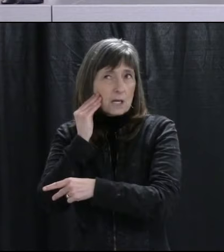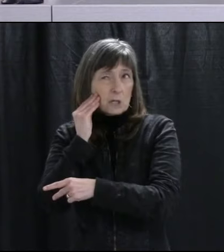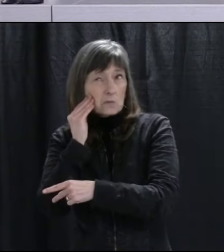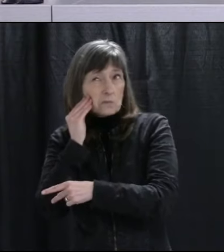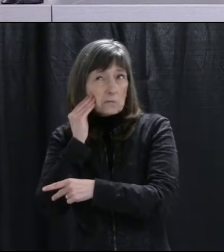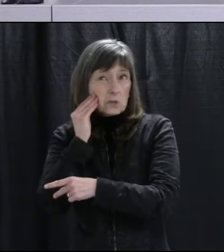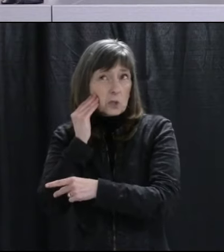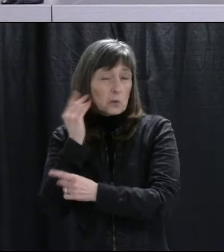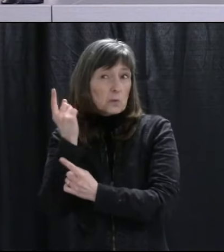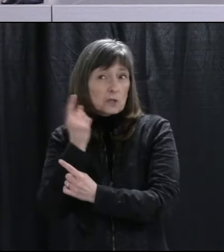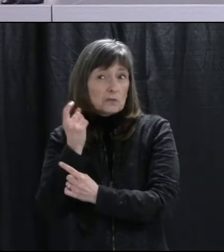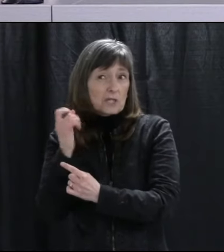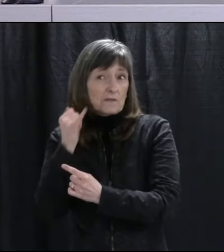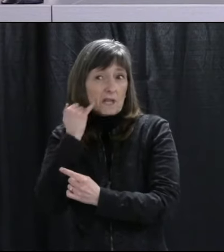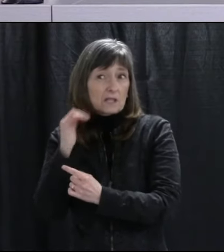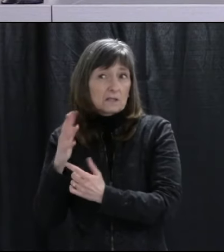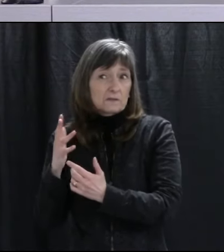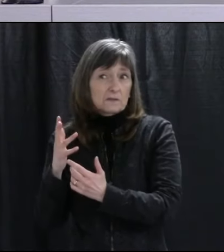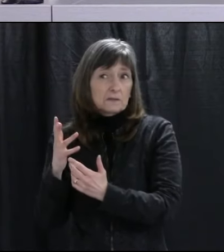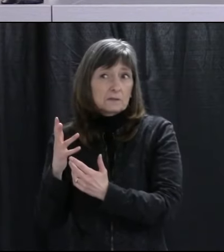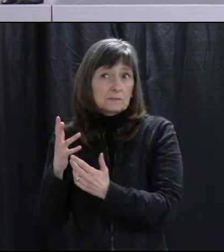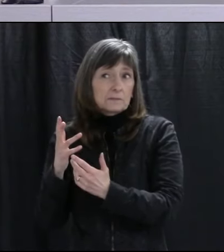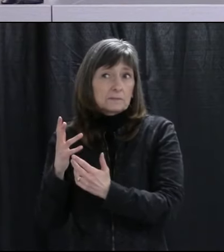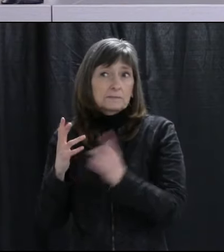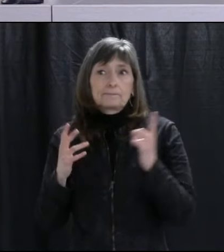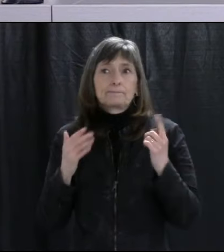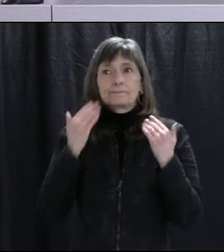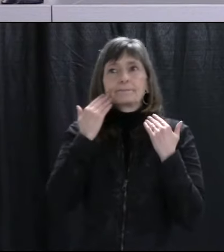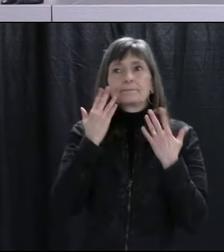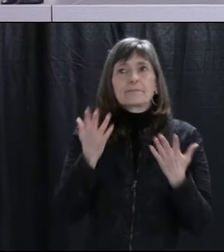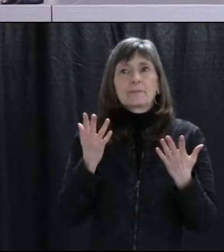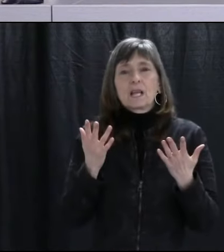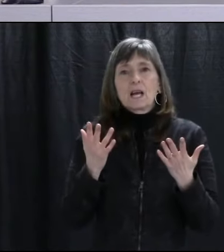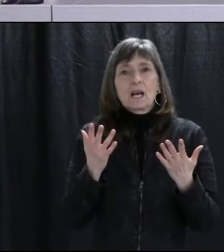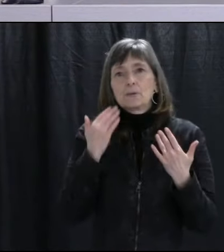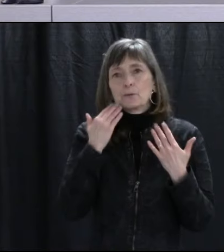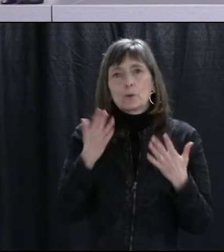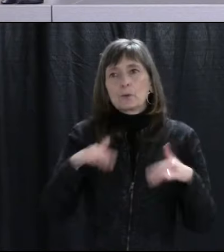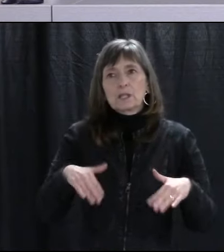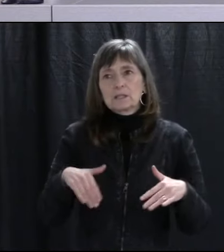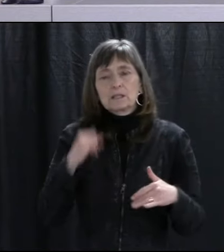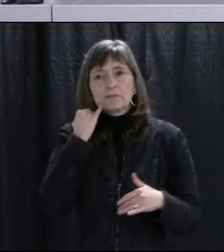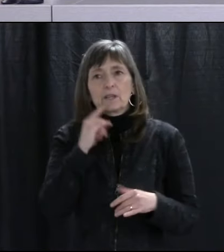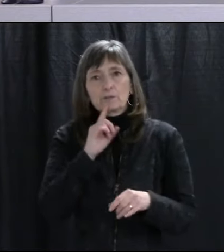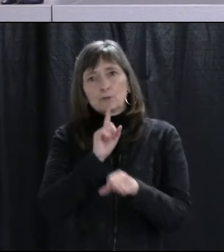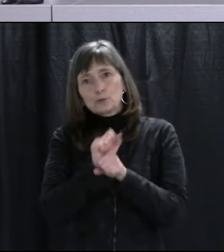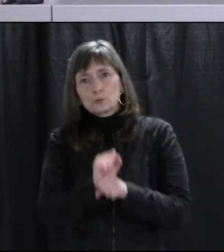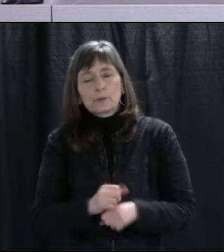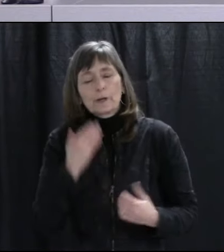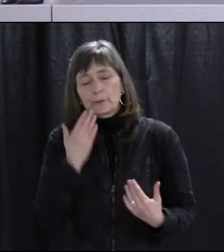contacted? I cannot speak to that at this time. I have not heard that.